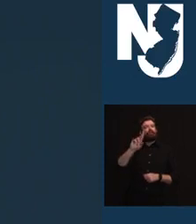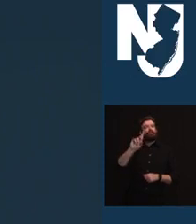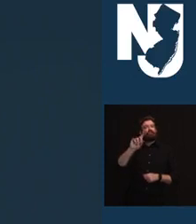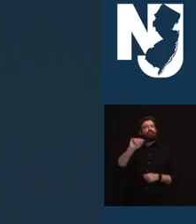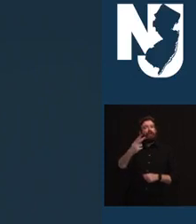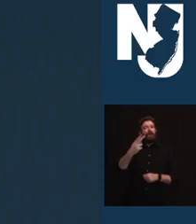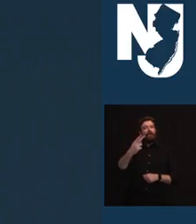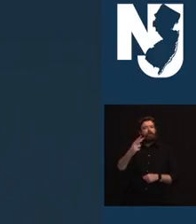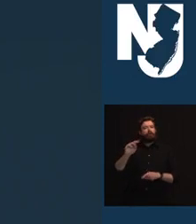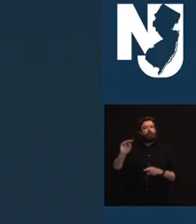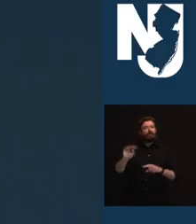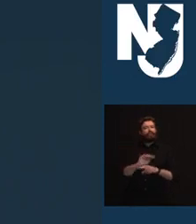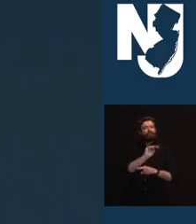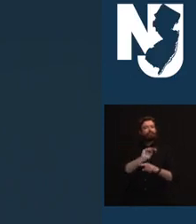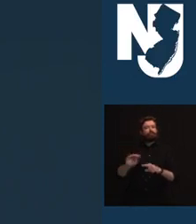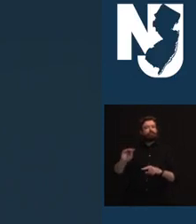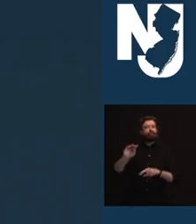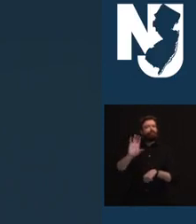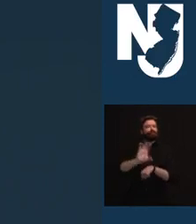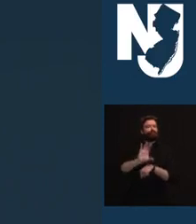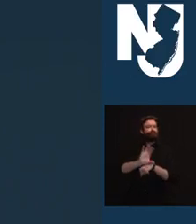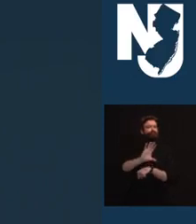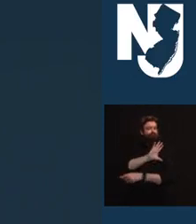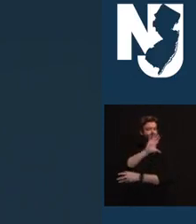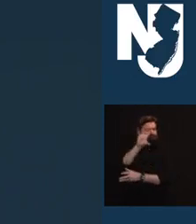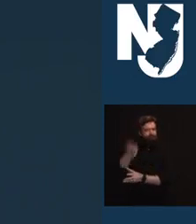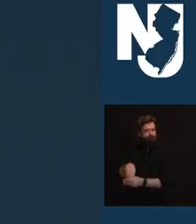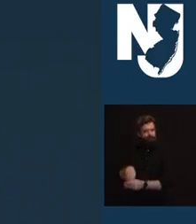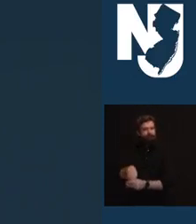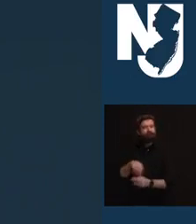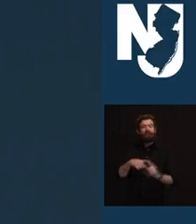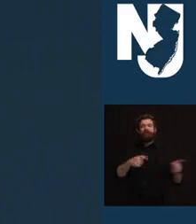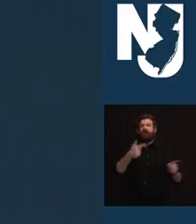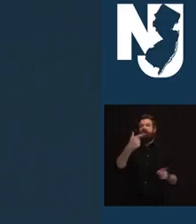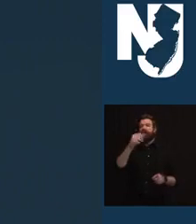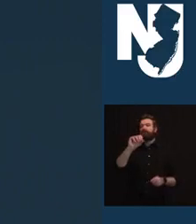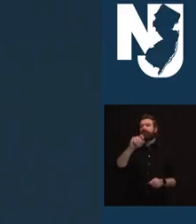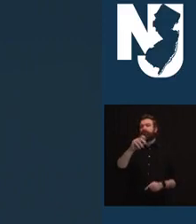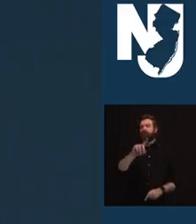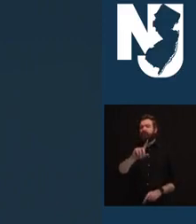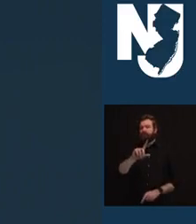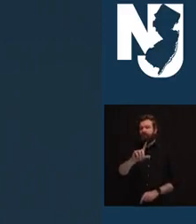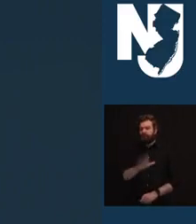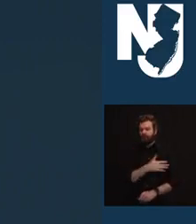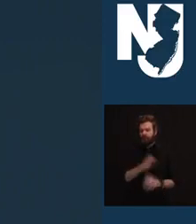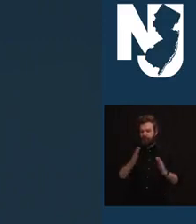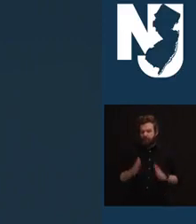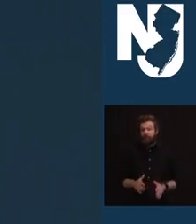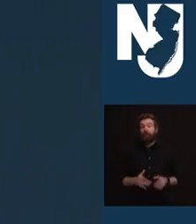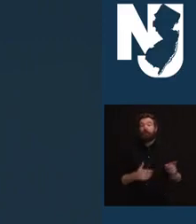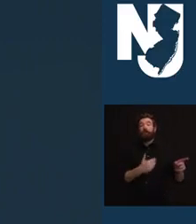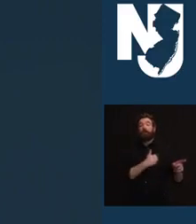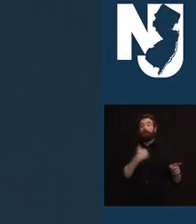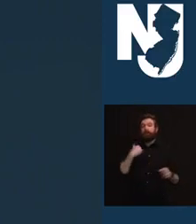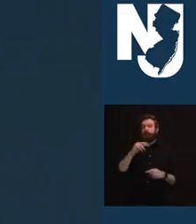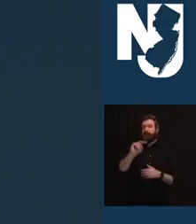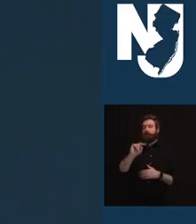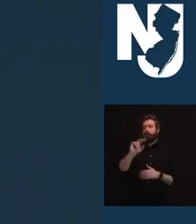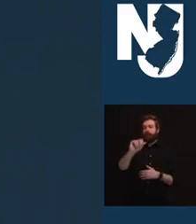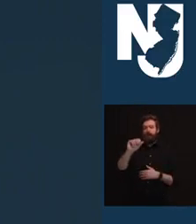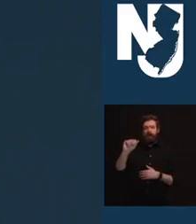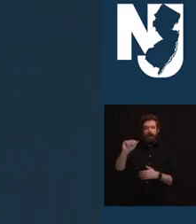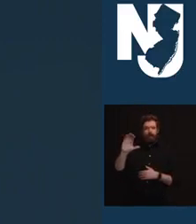Gospel Singers. She was a proud member of Camden County's NAACP Branch 2080 and a member at large of